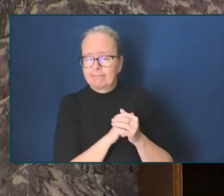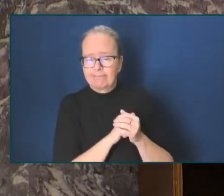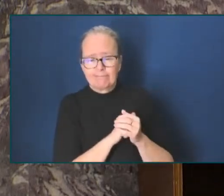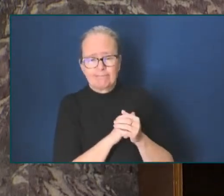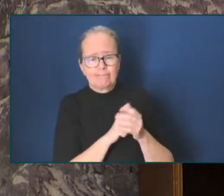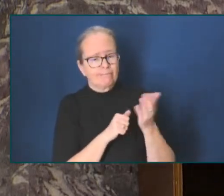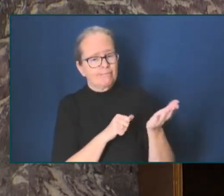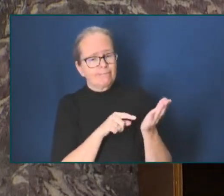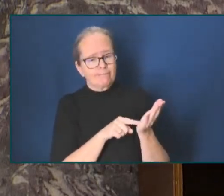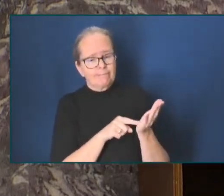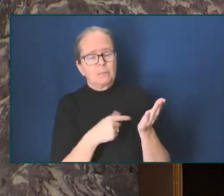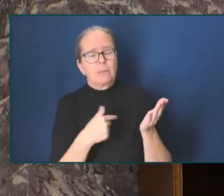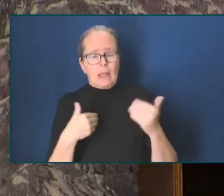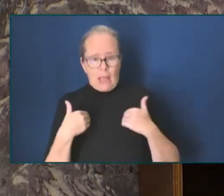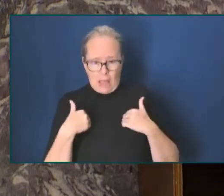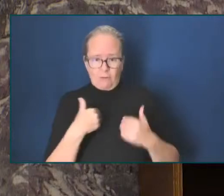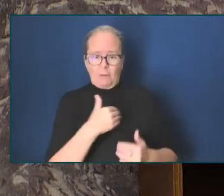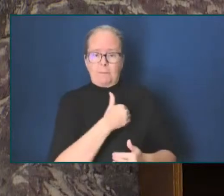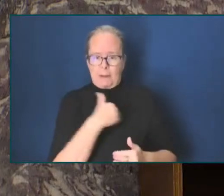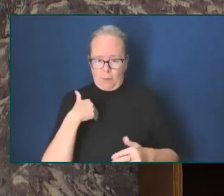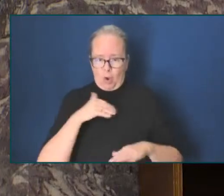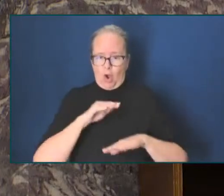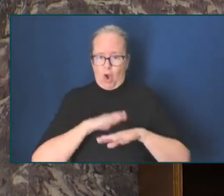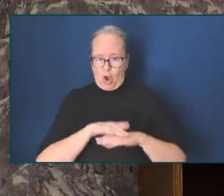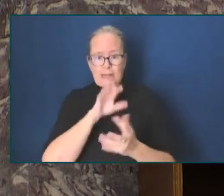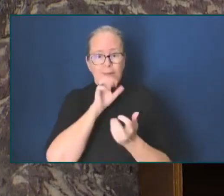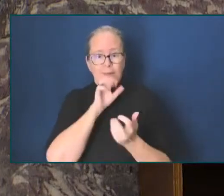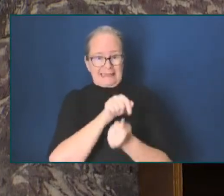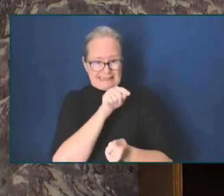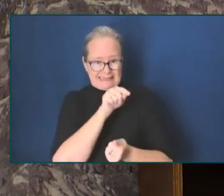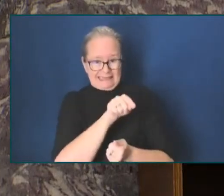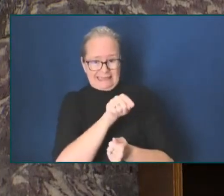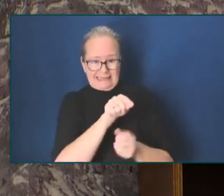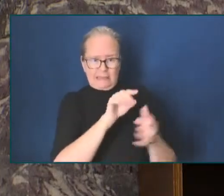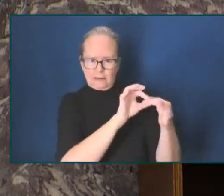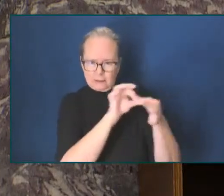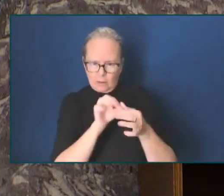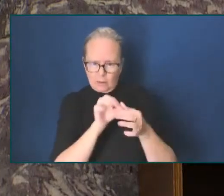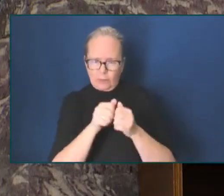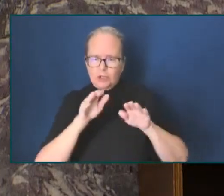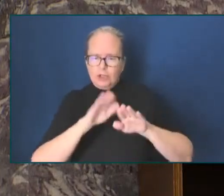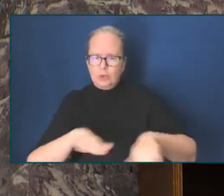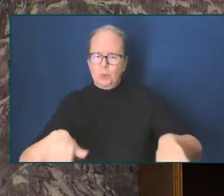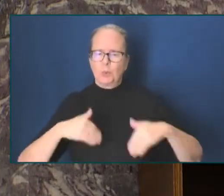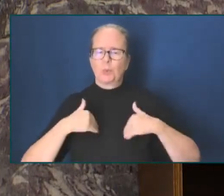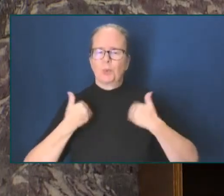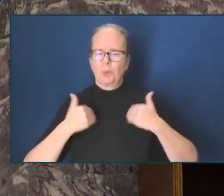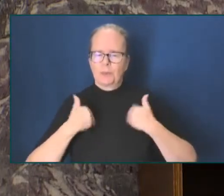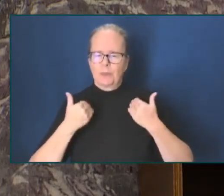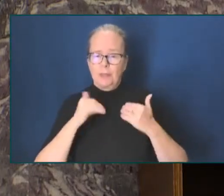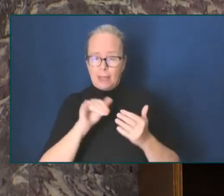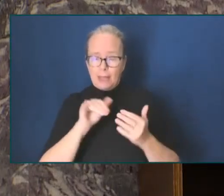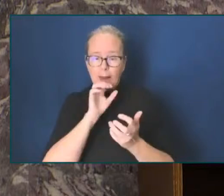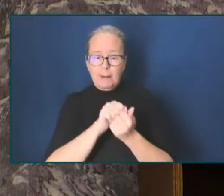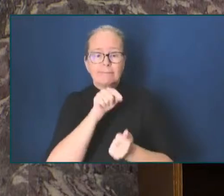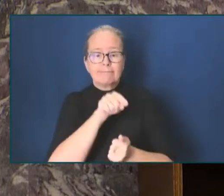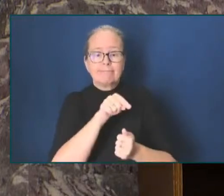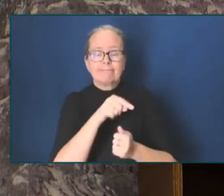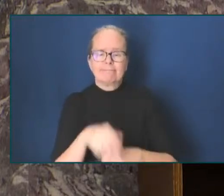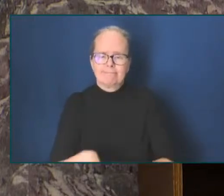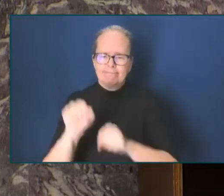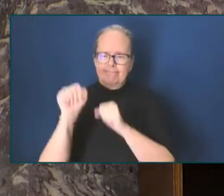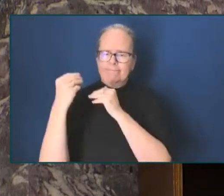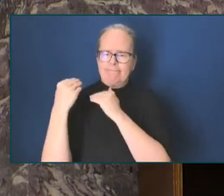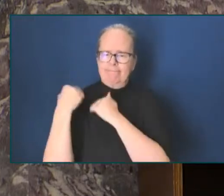committee on children and youth and that committee undertook a special project on children and youth with neurodiverse special needs